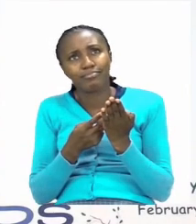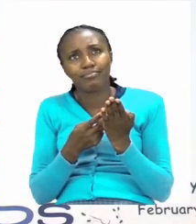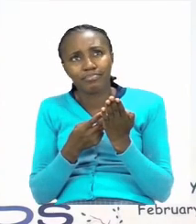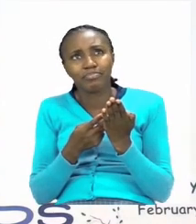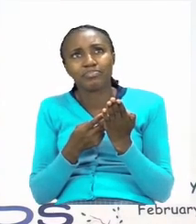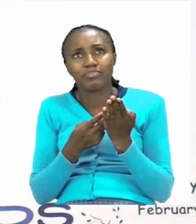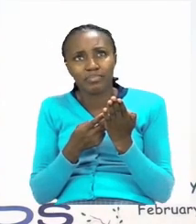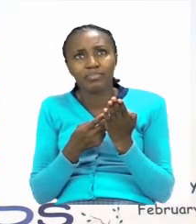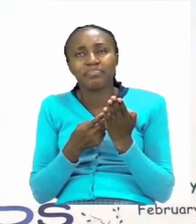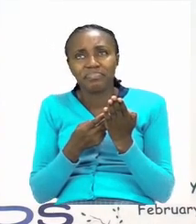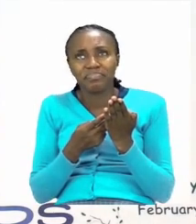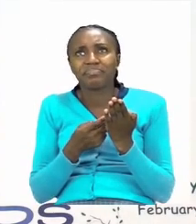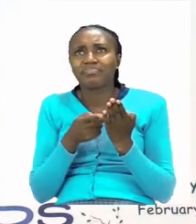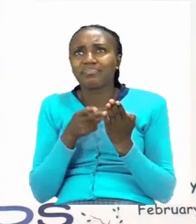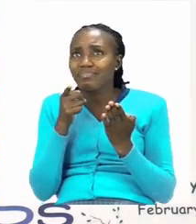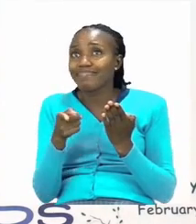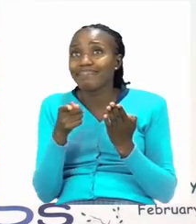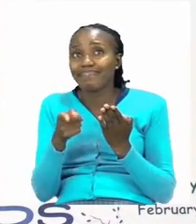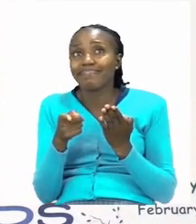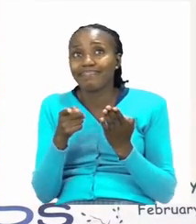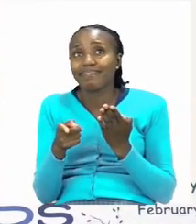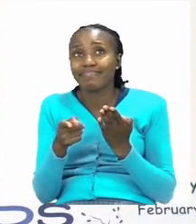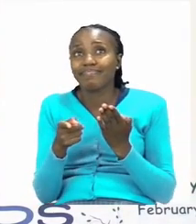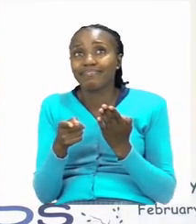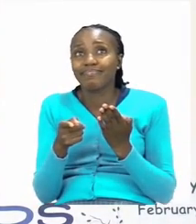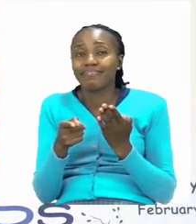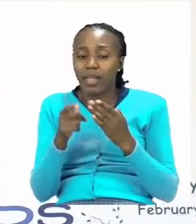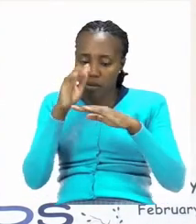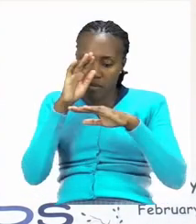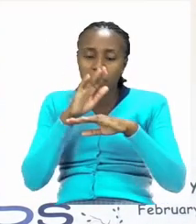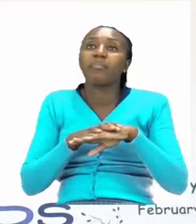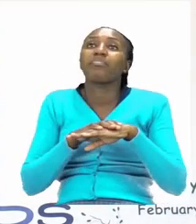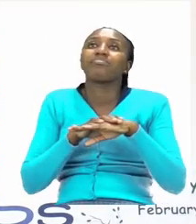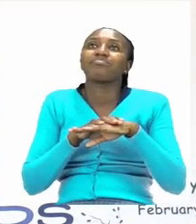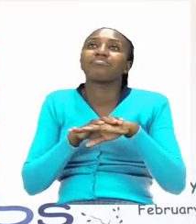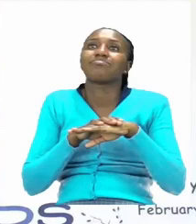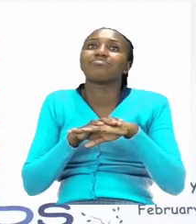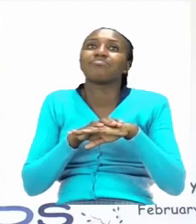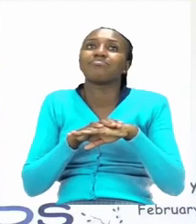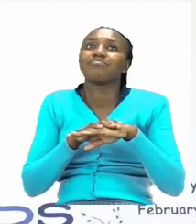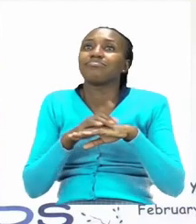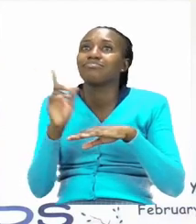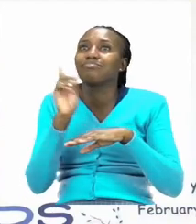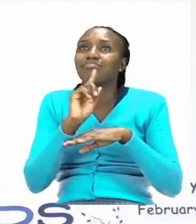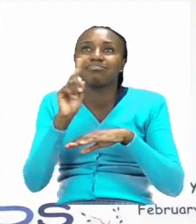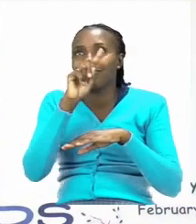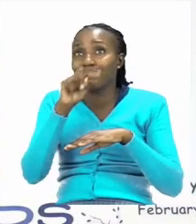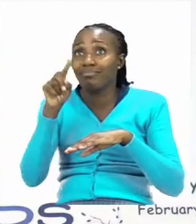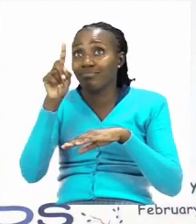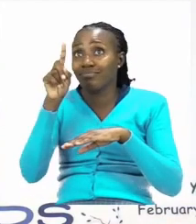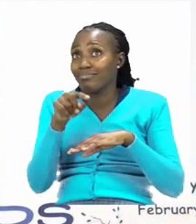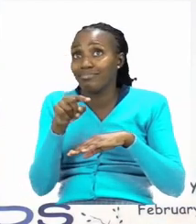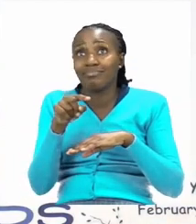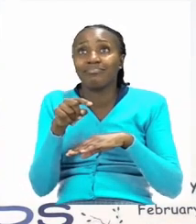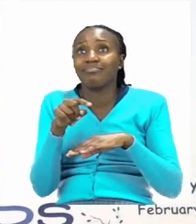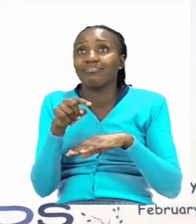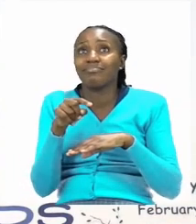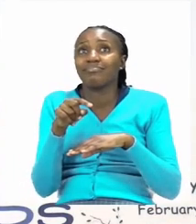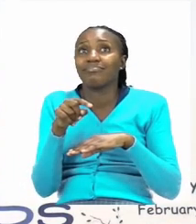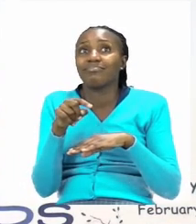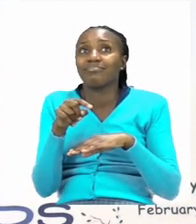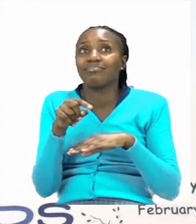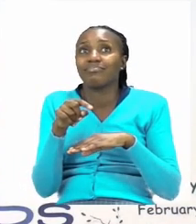If you said that it is on the basket, that is